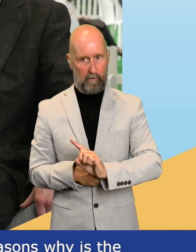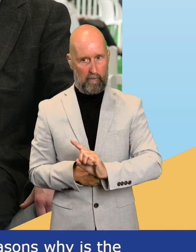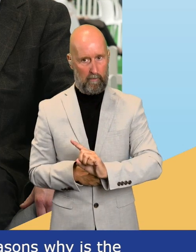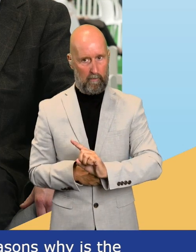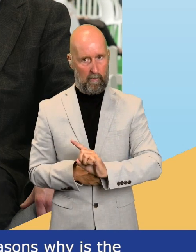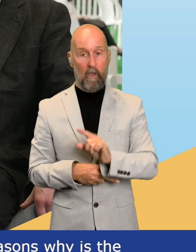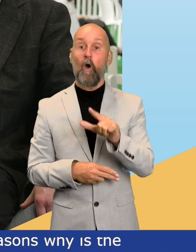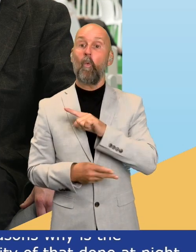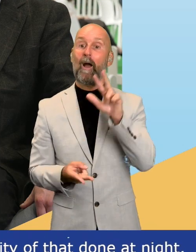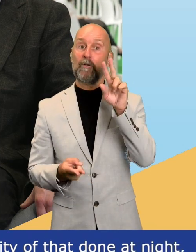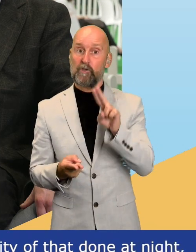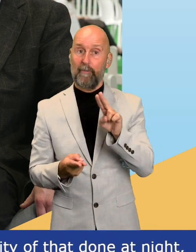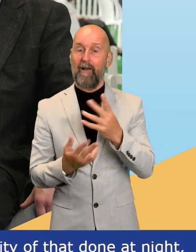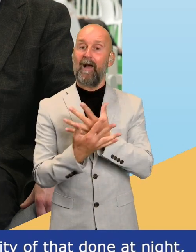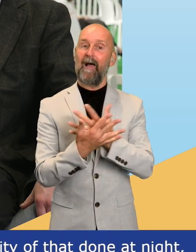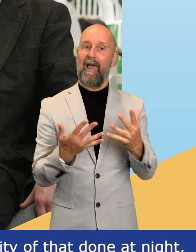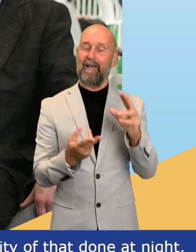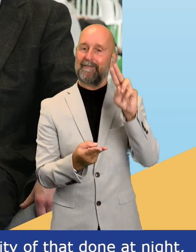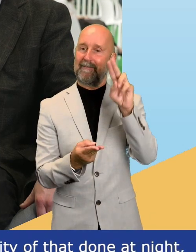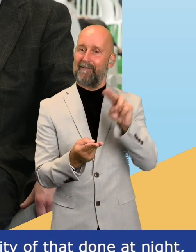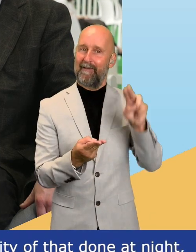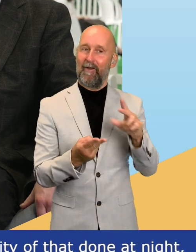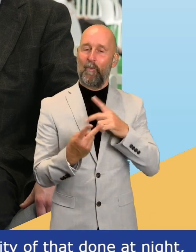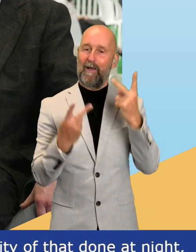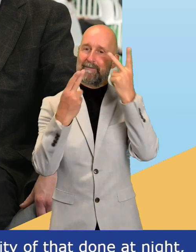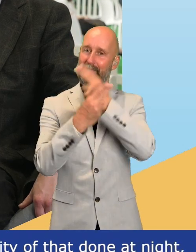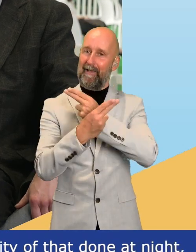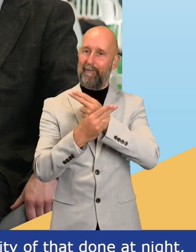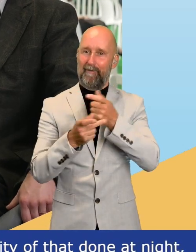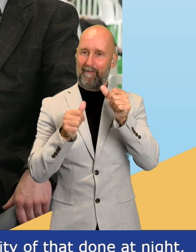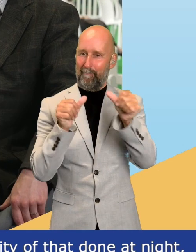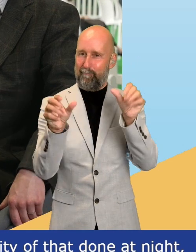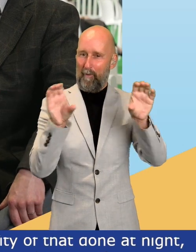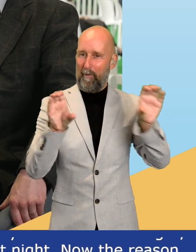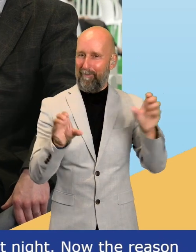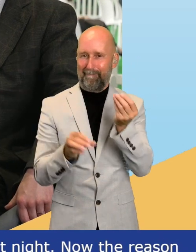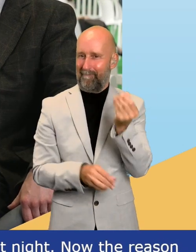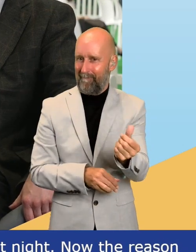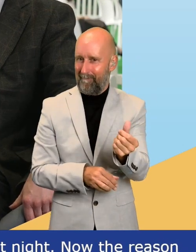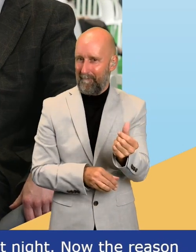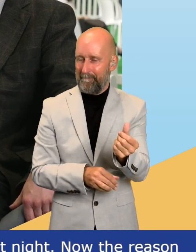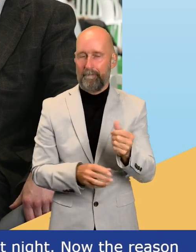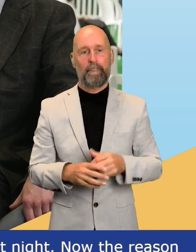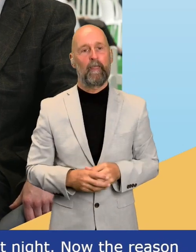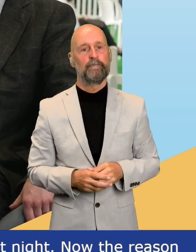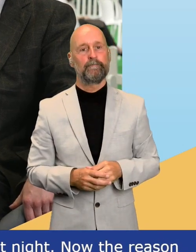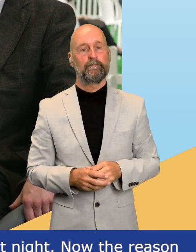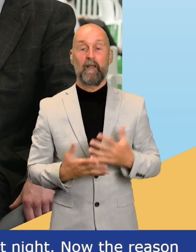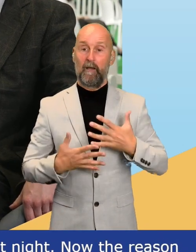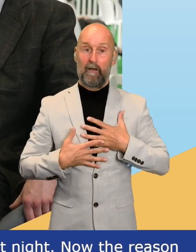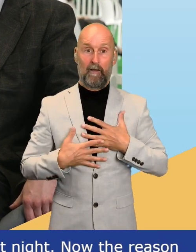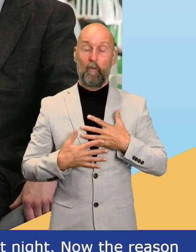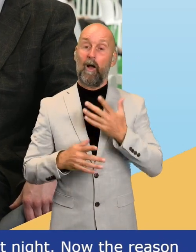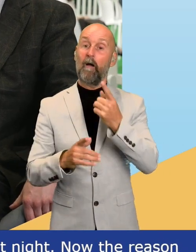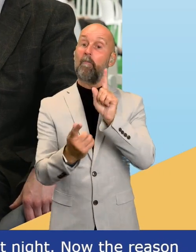tariffs are cheaper at night is because there's lower electricity demand, because people are sleeping, nothing's being used, right? Yep. Now, as I understand it, again, this is just purely from the people